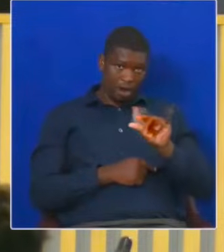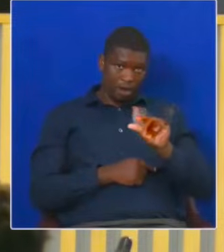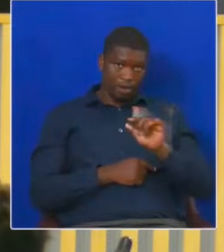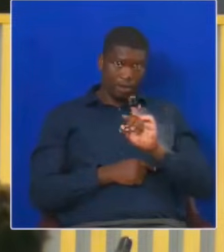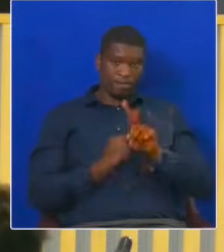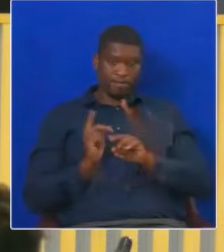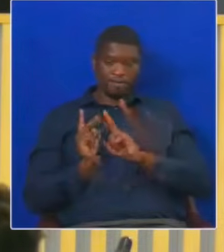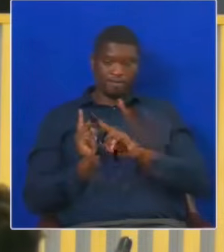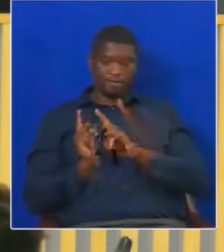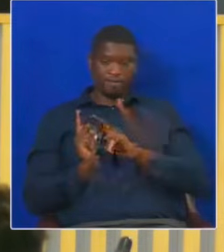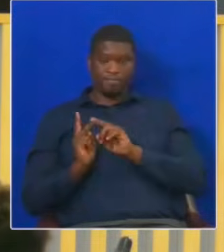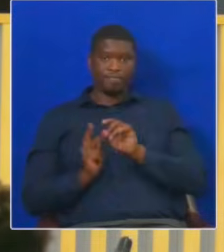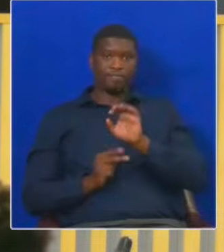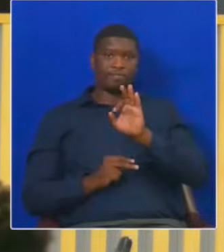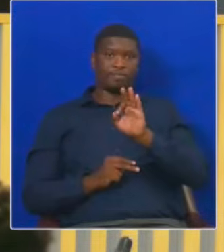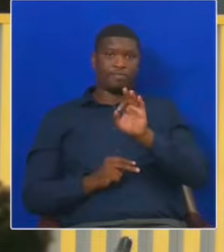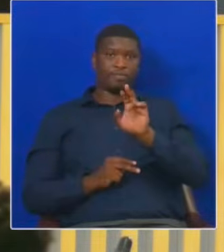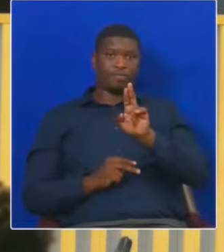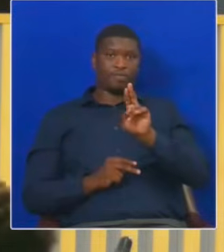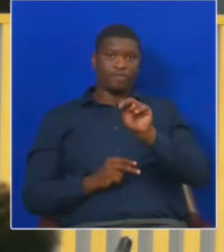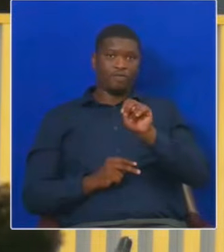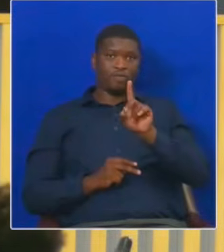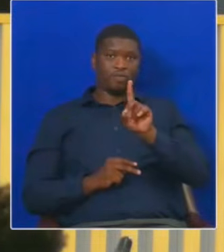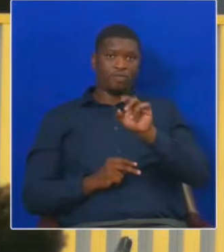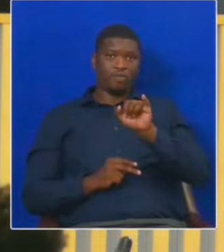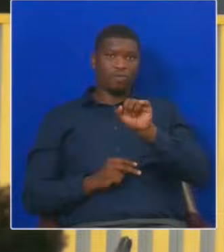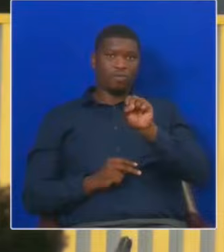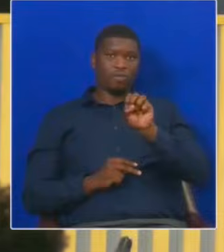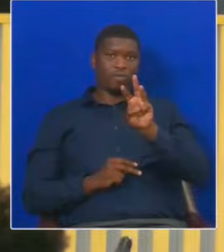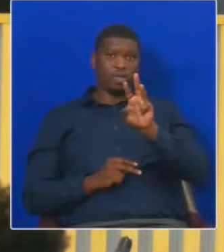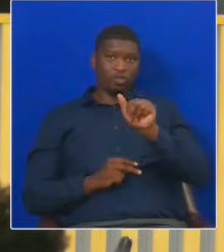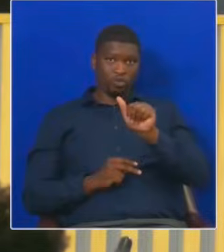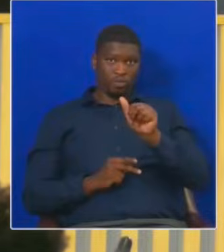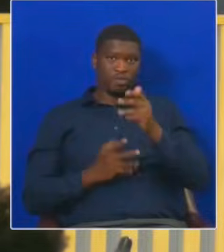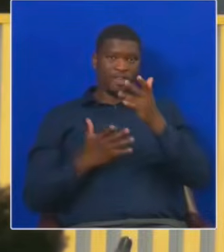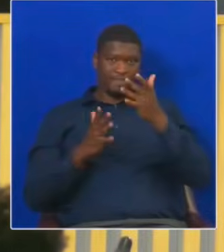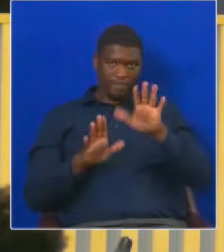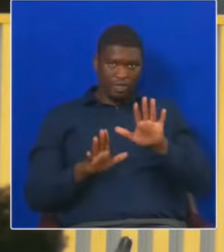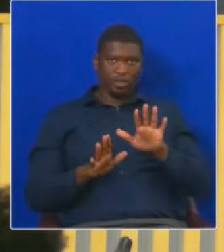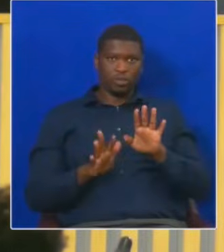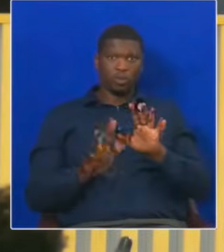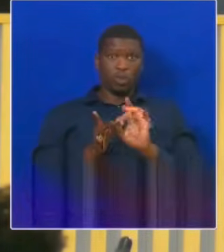then taken back to their respective homes.